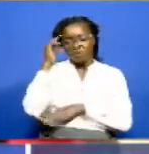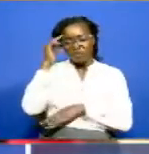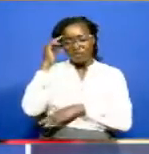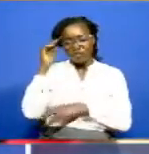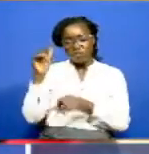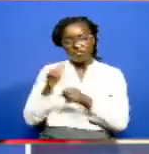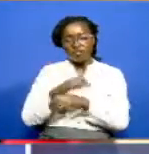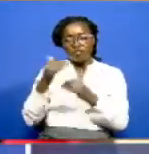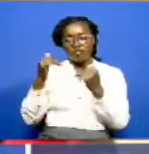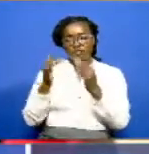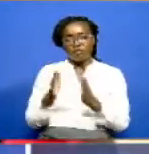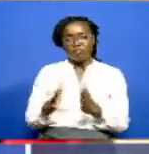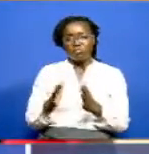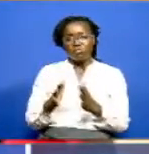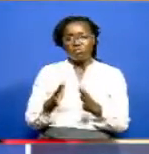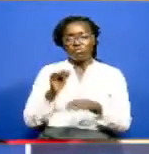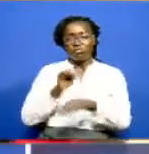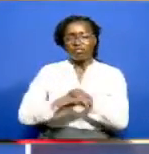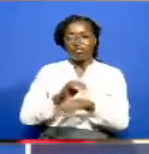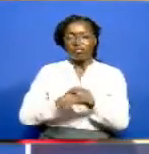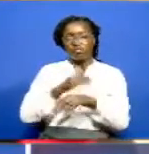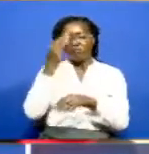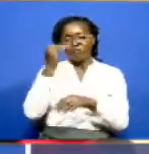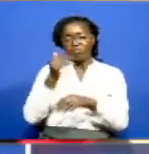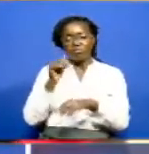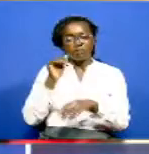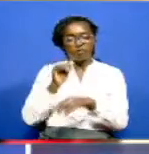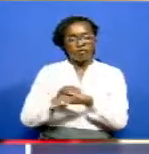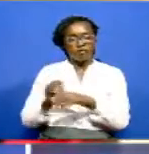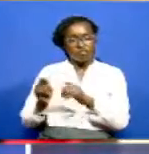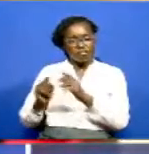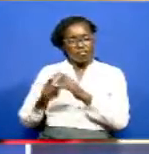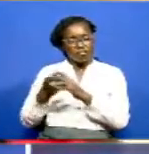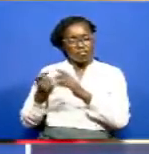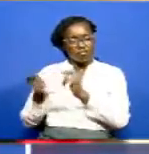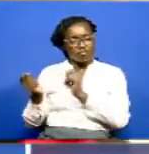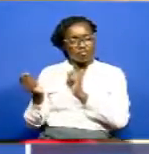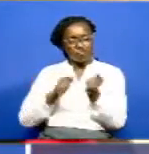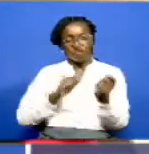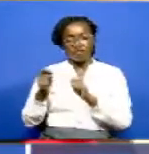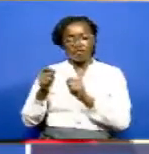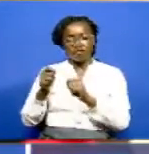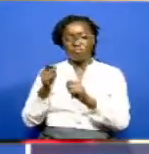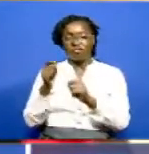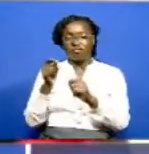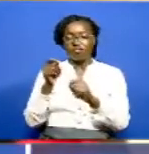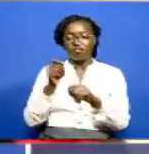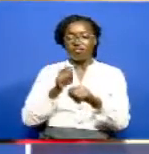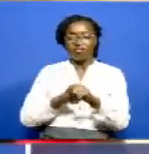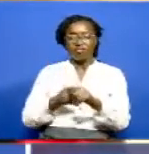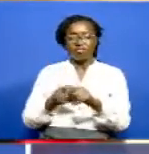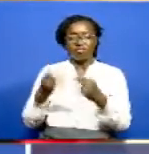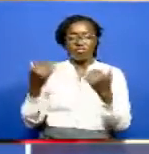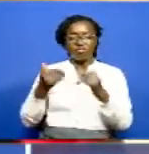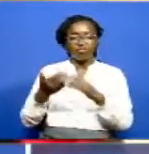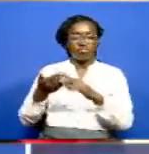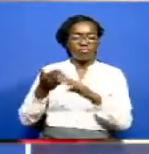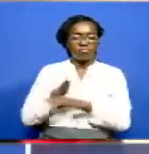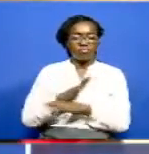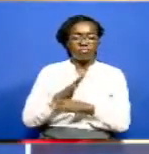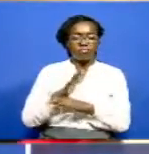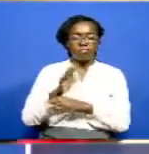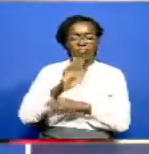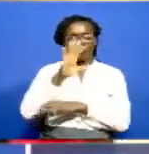players they're very good because they have good attacks. So I think when we were playing the previous tournaments, the